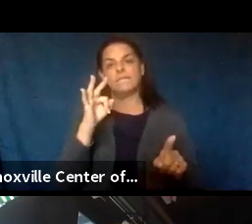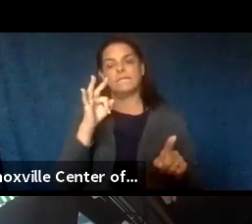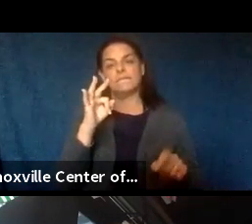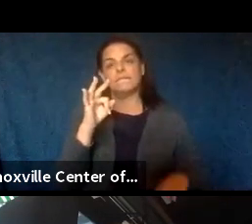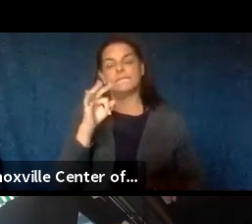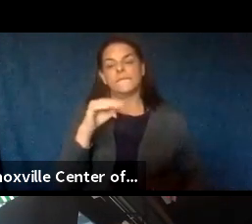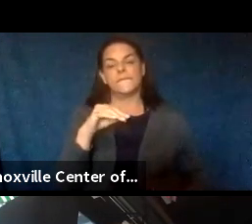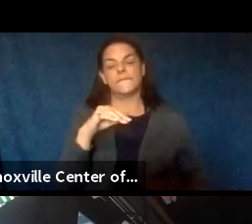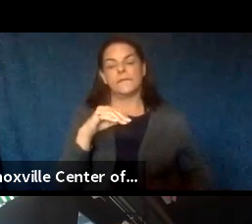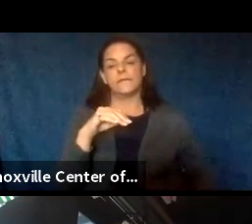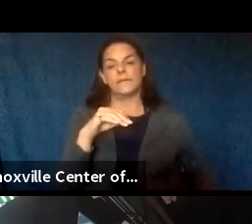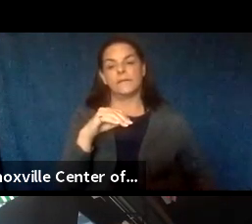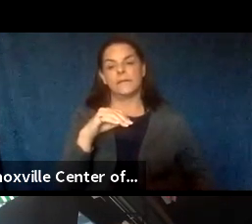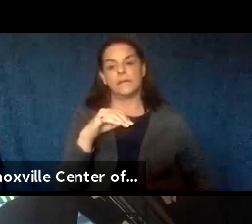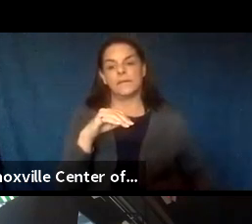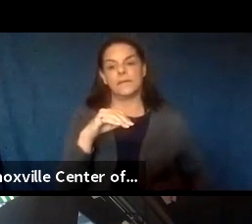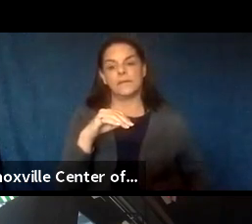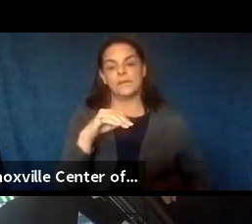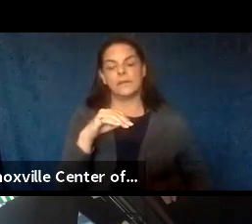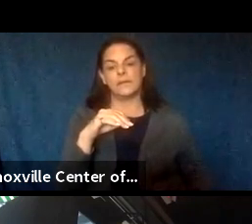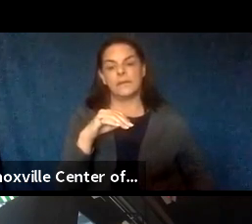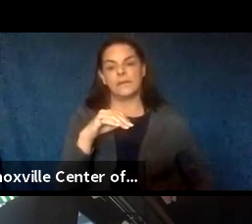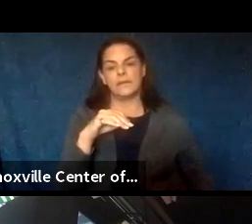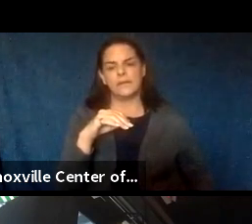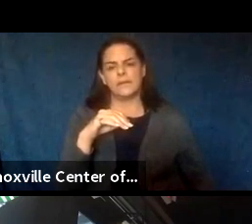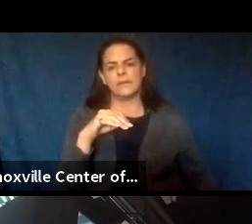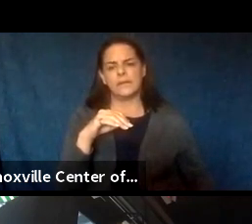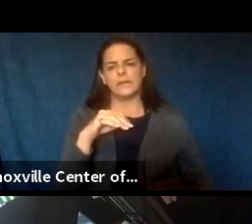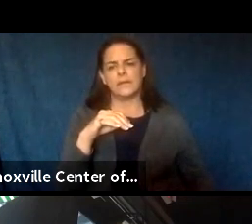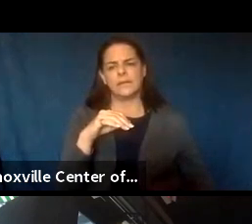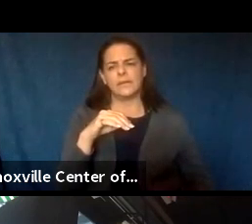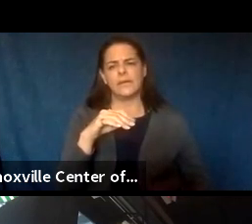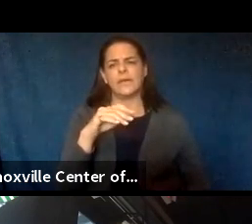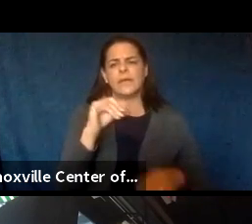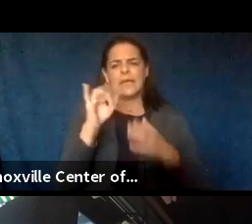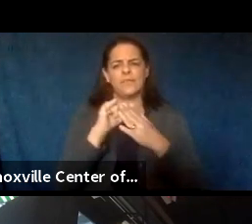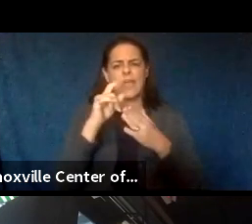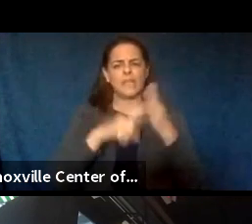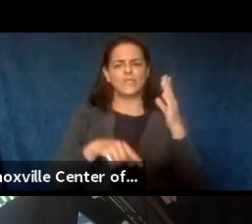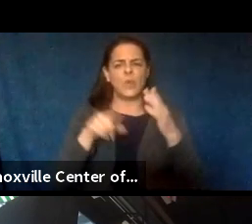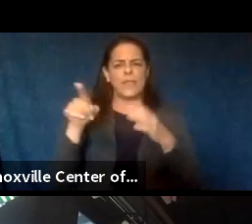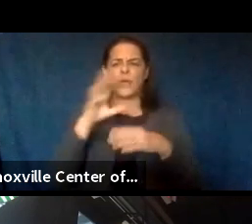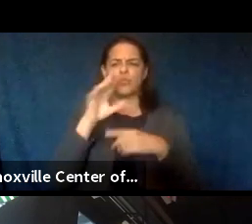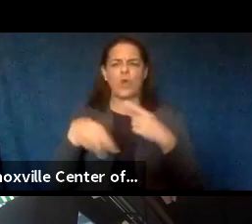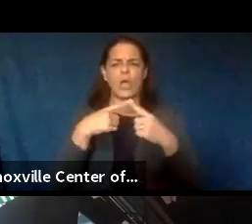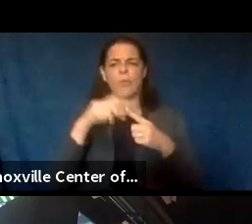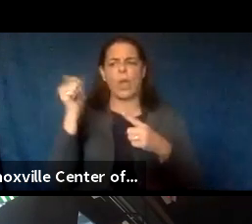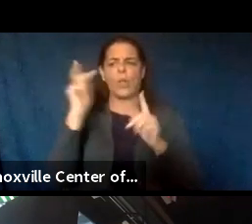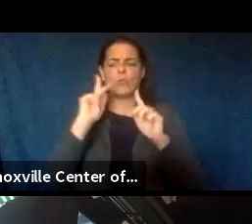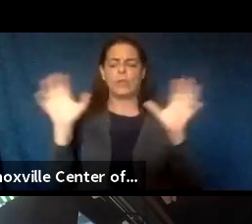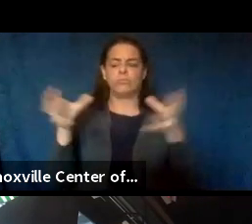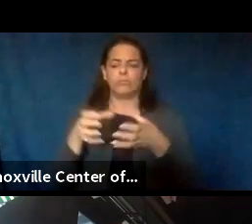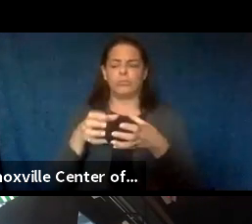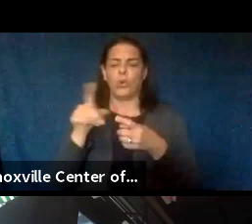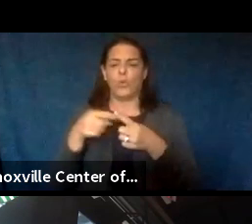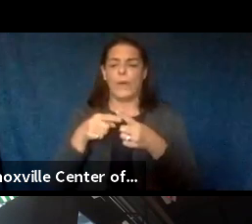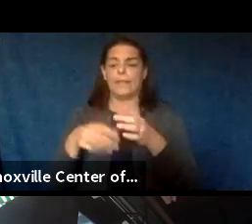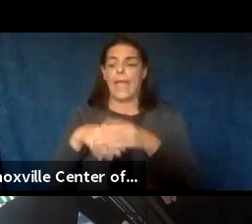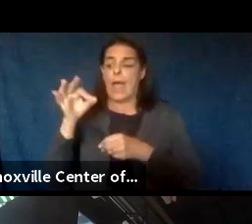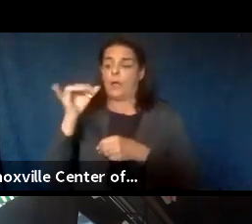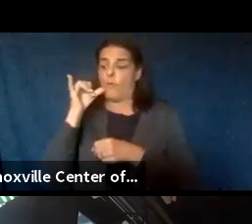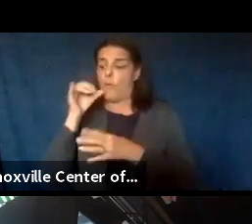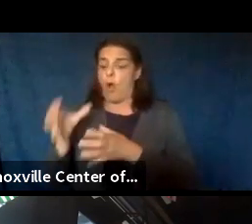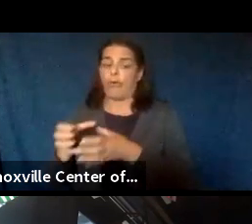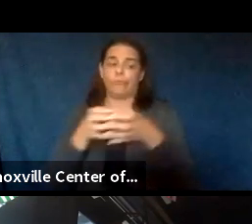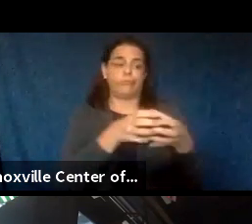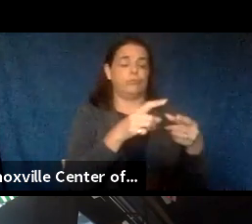issue that some have talked about with the students congregating or other people congregating when they move out of a bar, going to a restaurant,